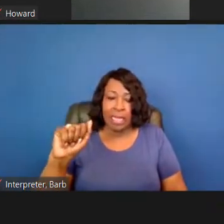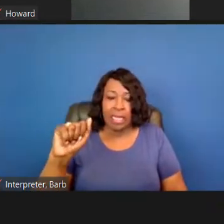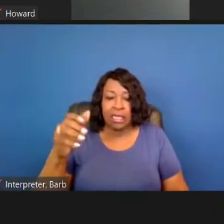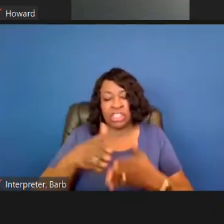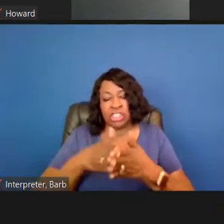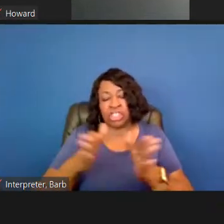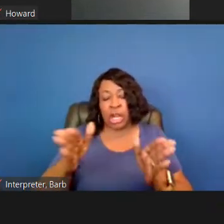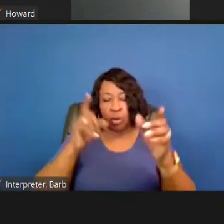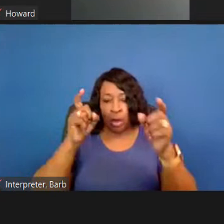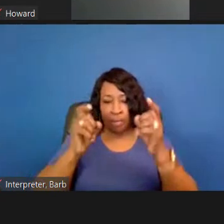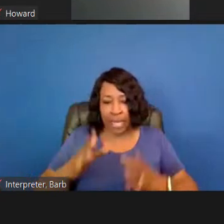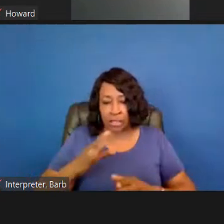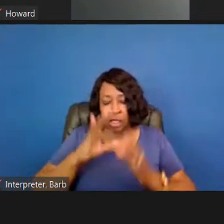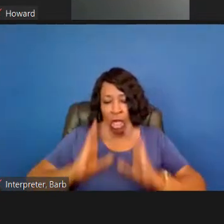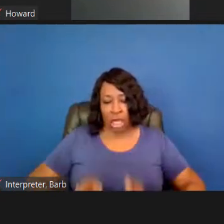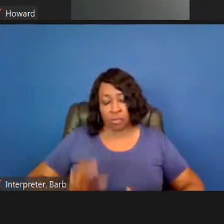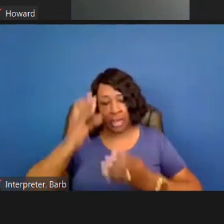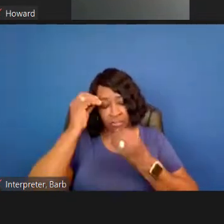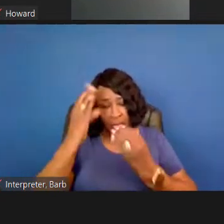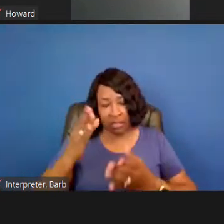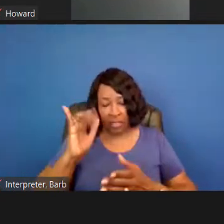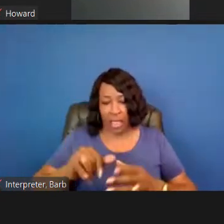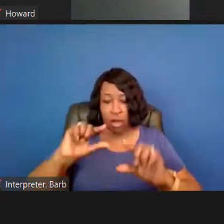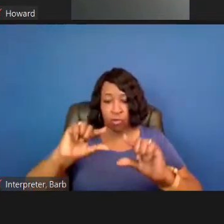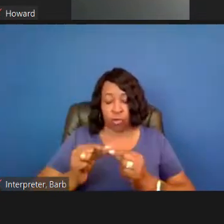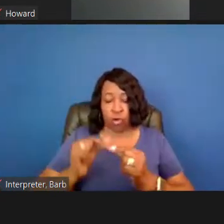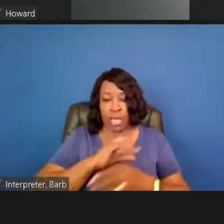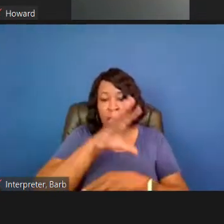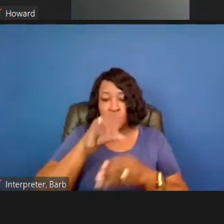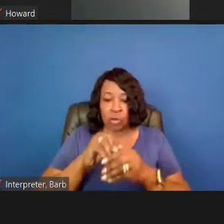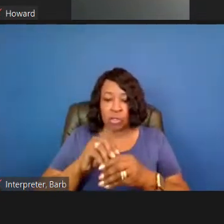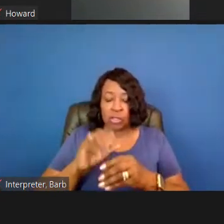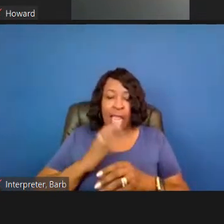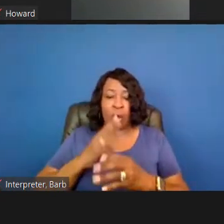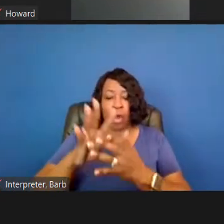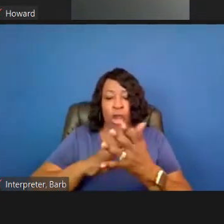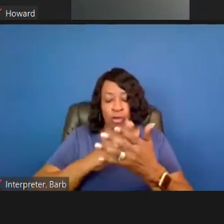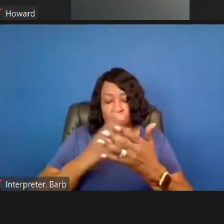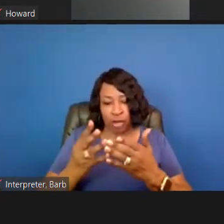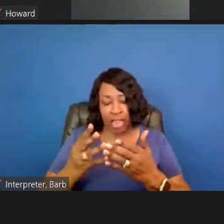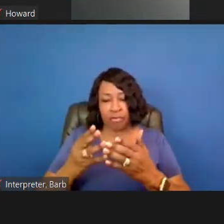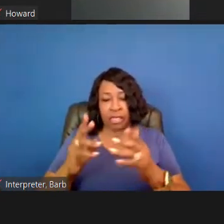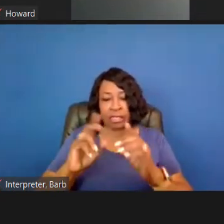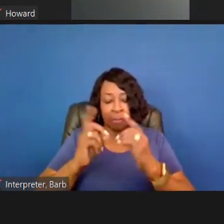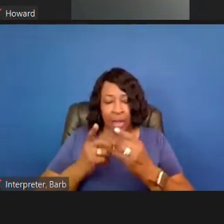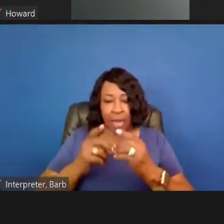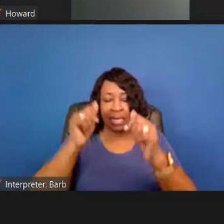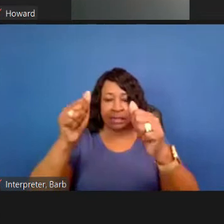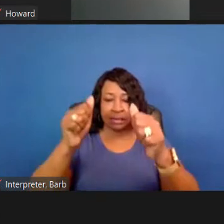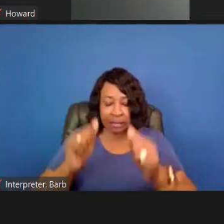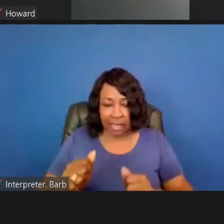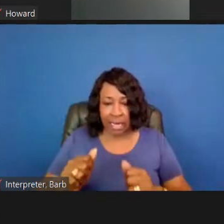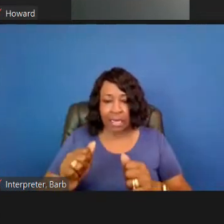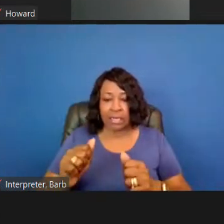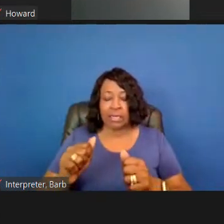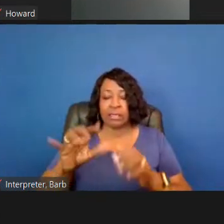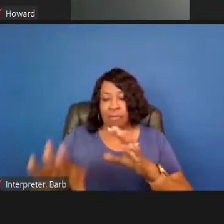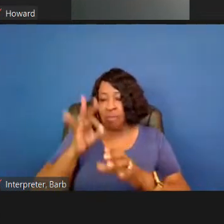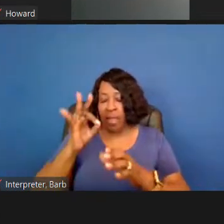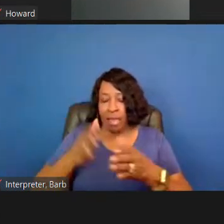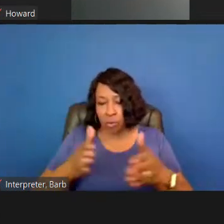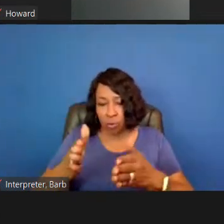And the Customer Information Group includes our graphics department, signage and wayfinding, customer alerts,